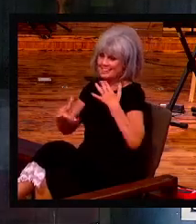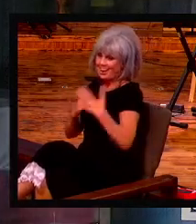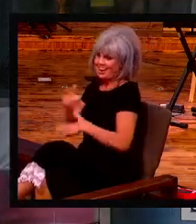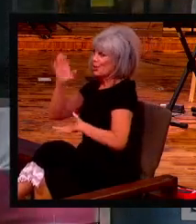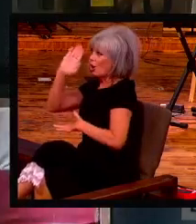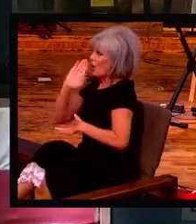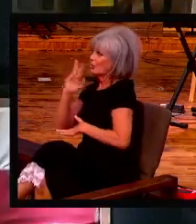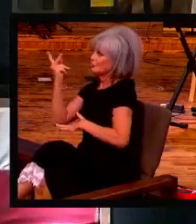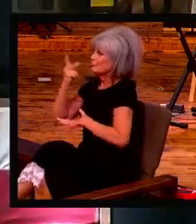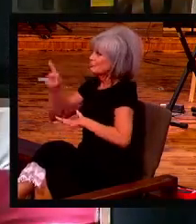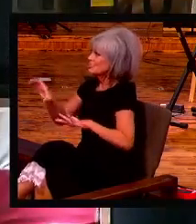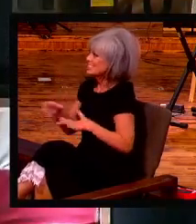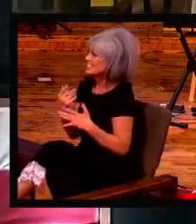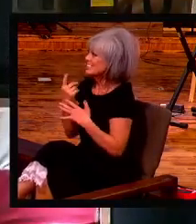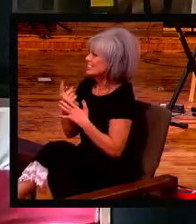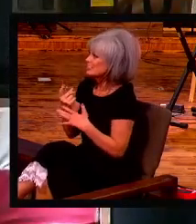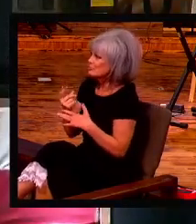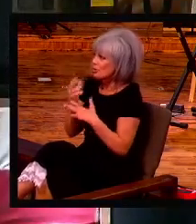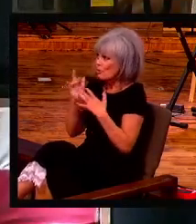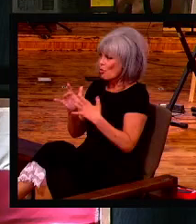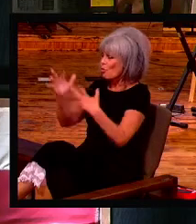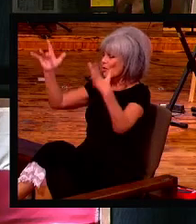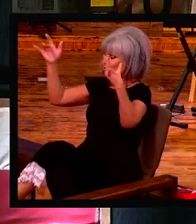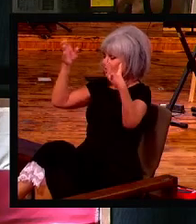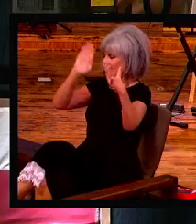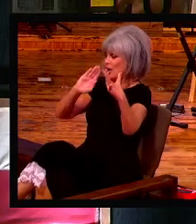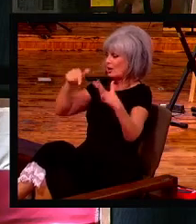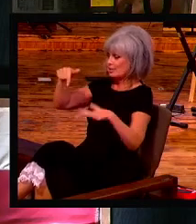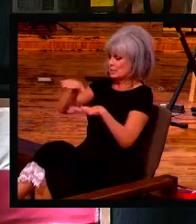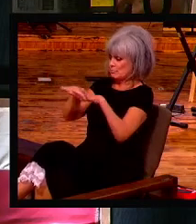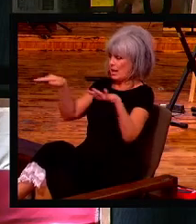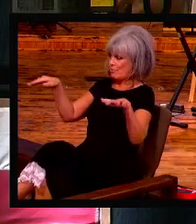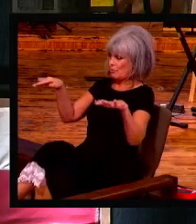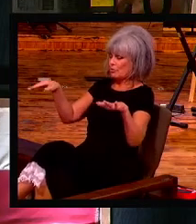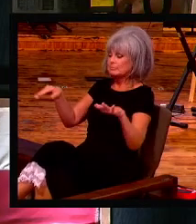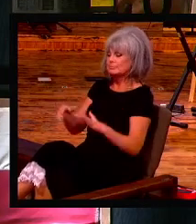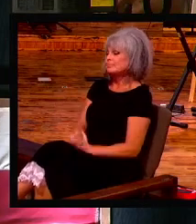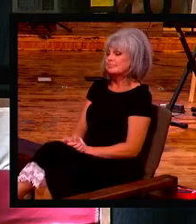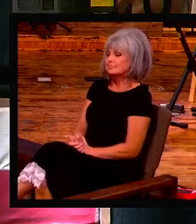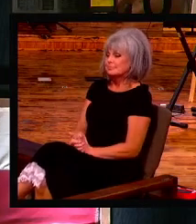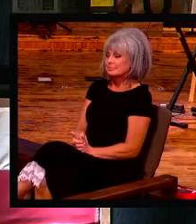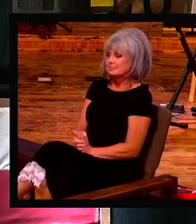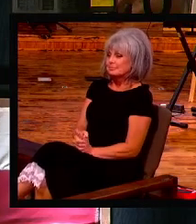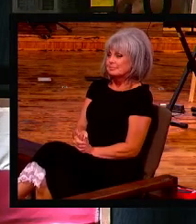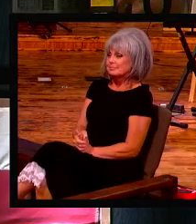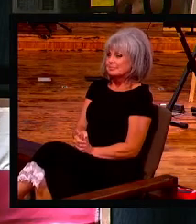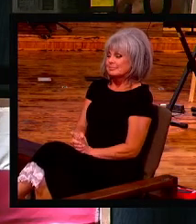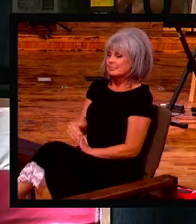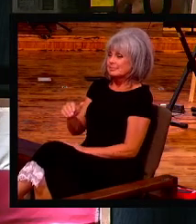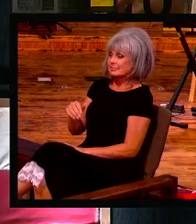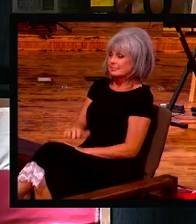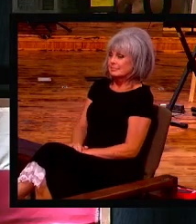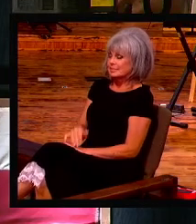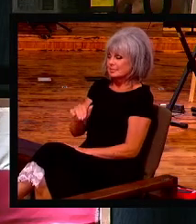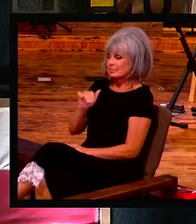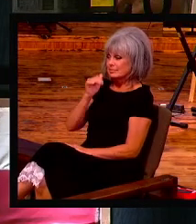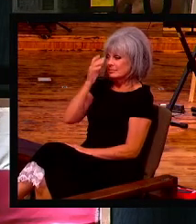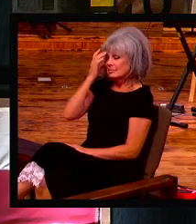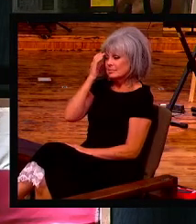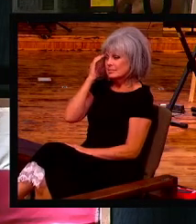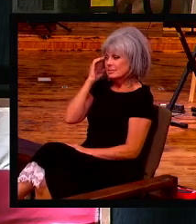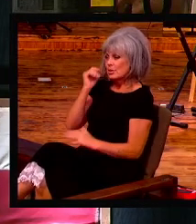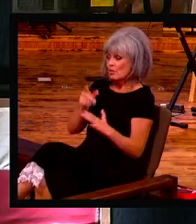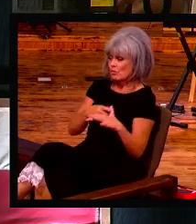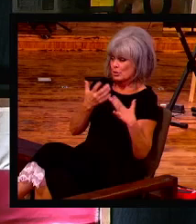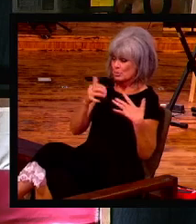We're going to go out here. We're going to glorify God with this platform. How many know? Sometimes our ideas are not always God's ideas. First play of